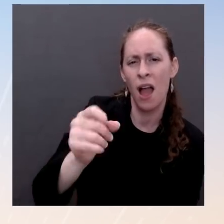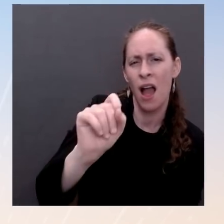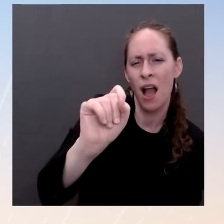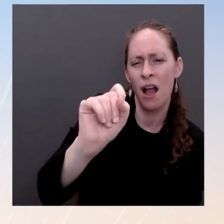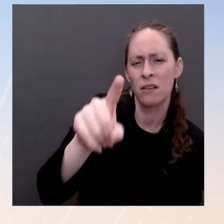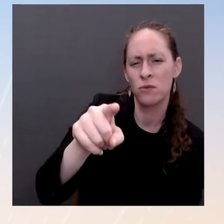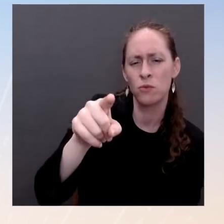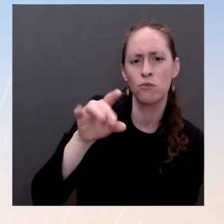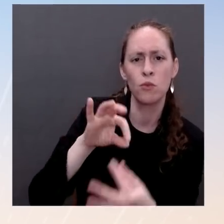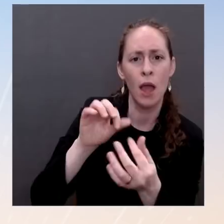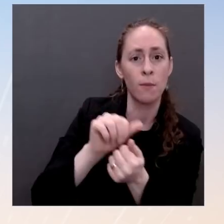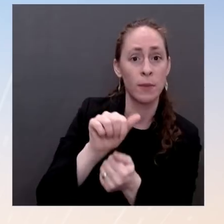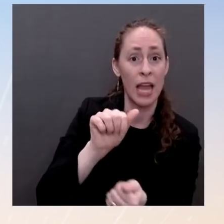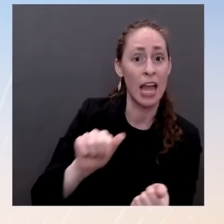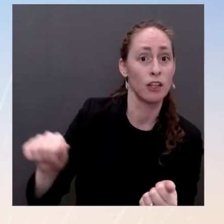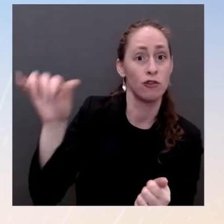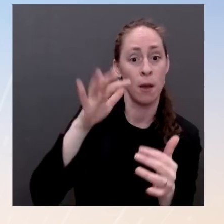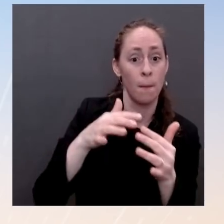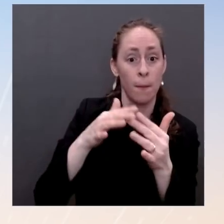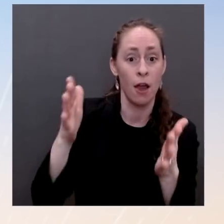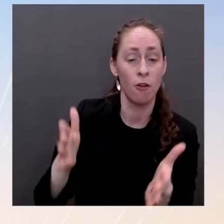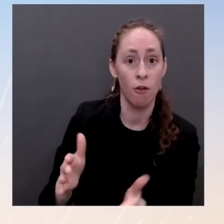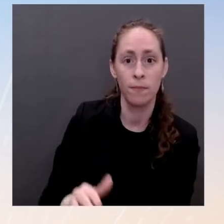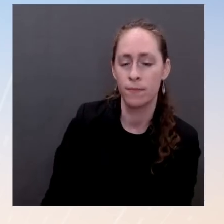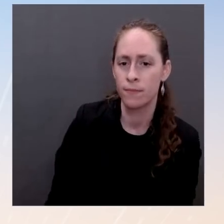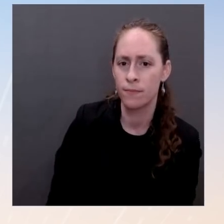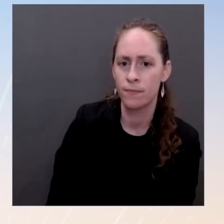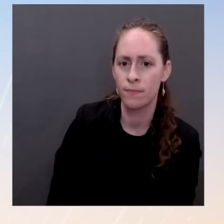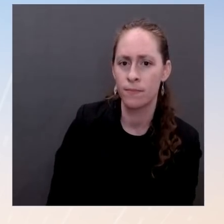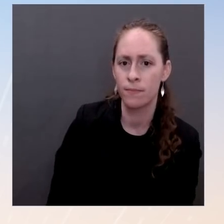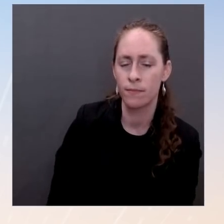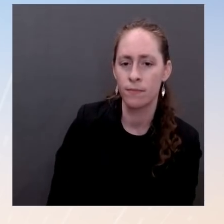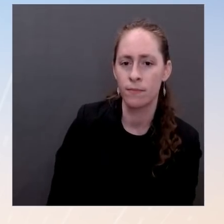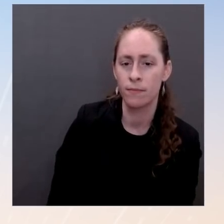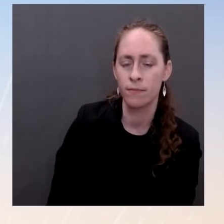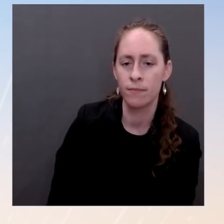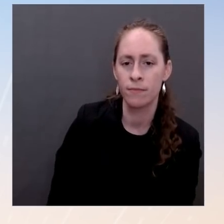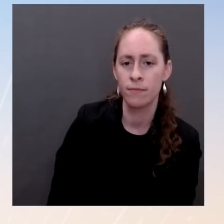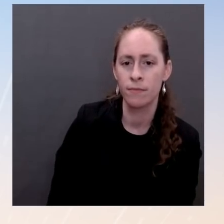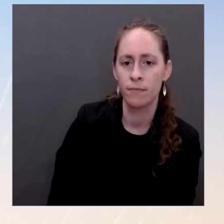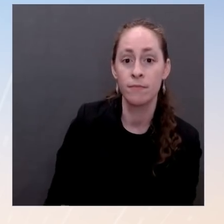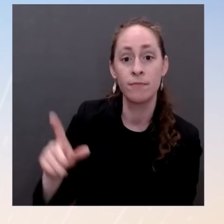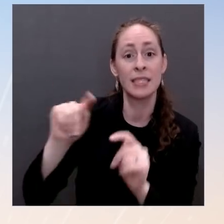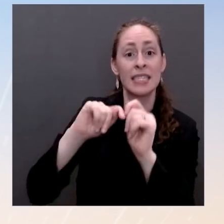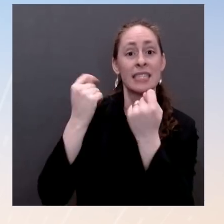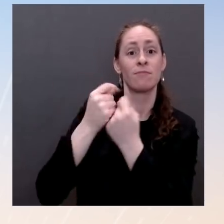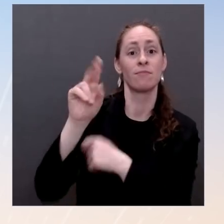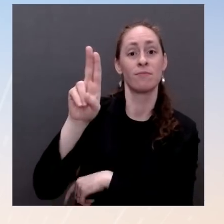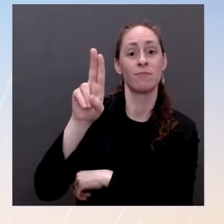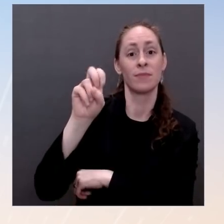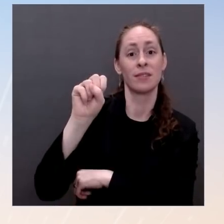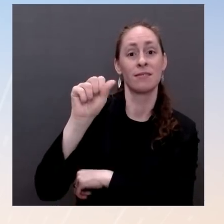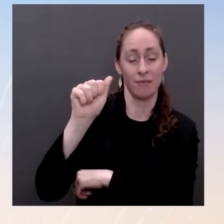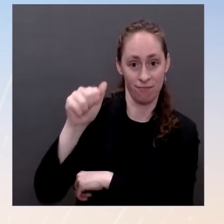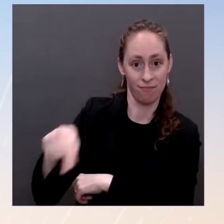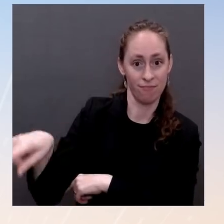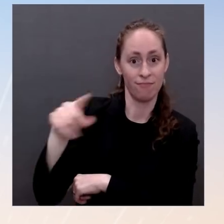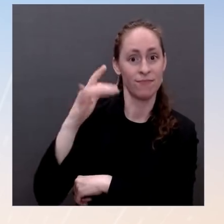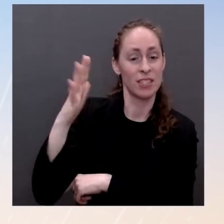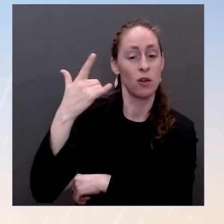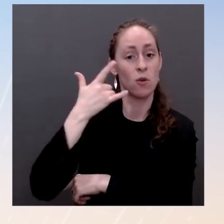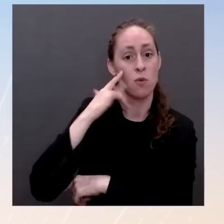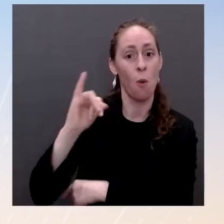the Team USA gold medal winner, Chloe Kim, revealed as an Asian American, according to